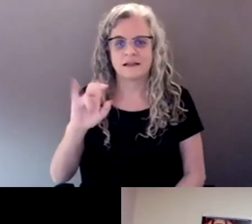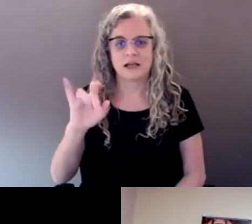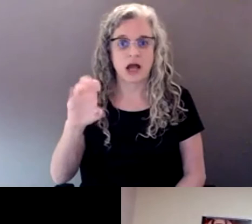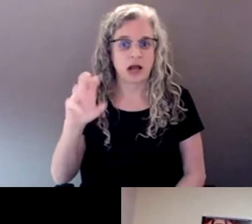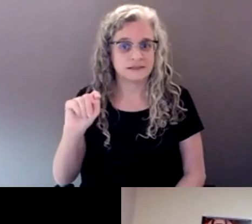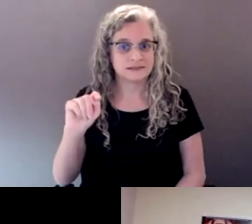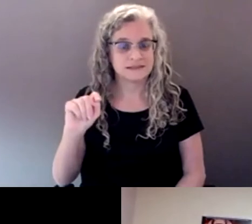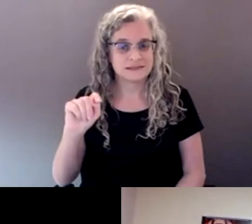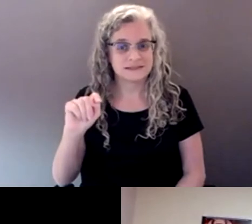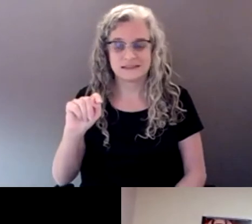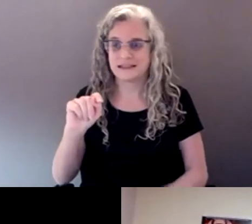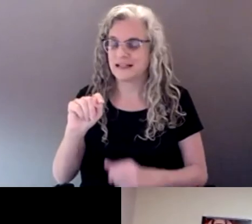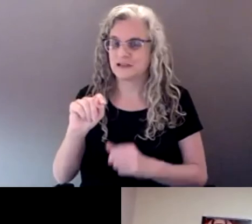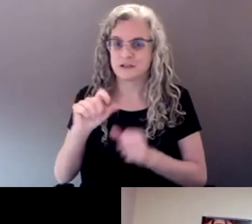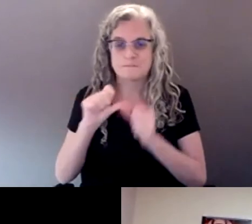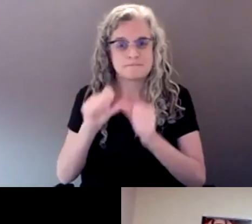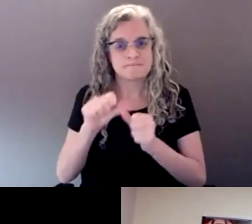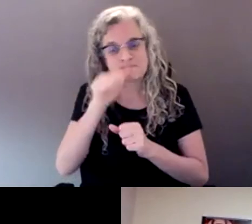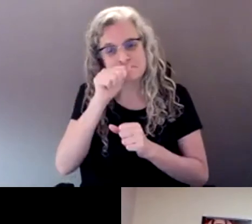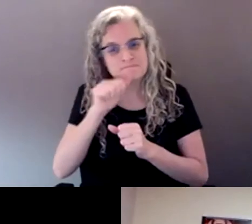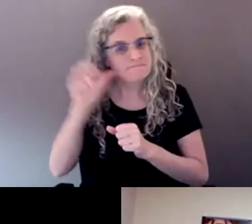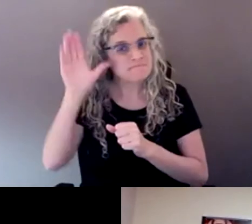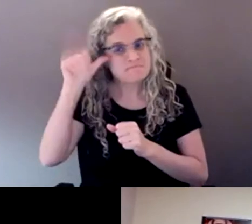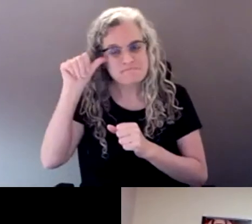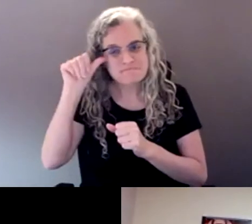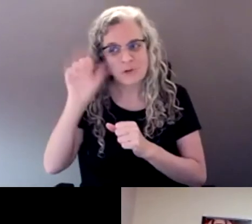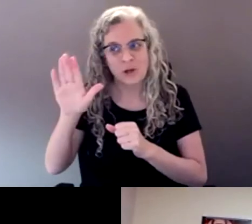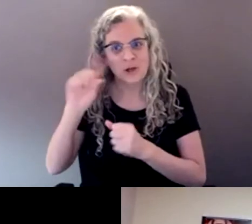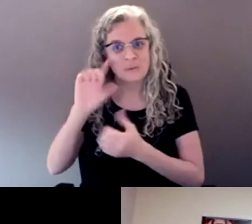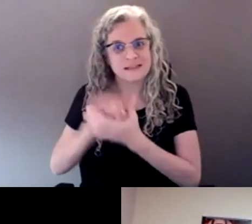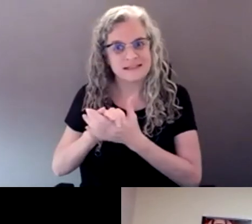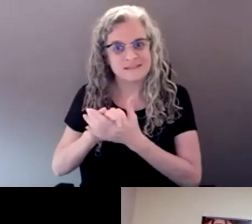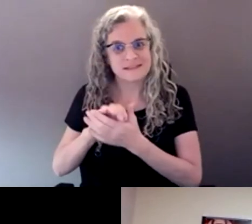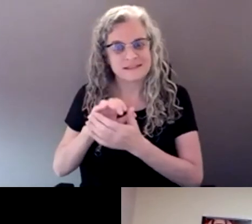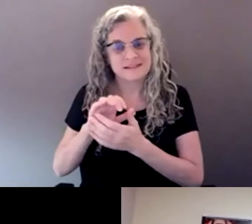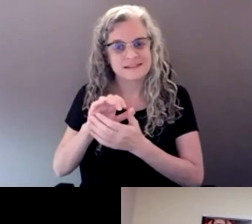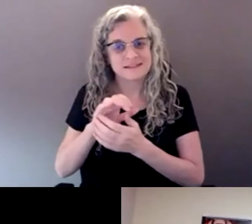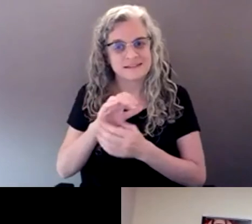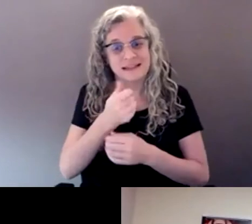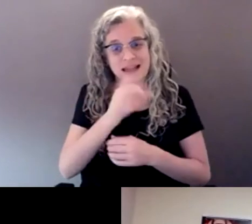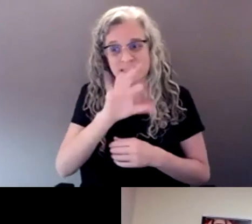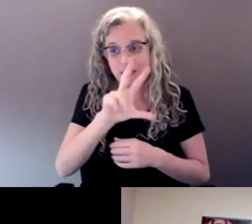doubled down on her view that was first articulated in the late 30s, in the 50s.